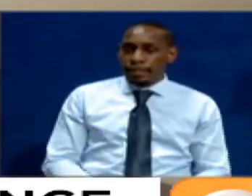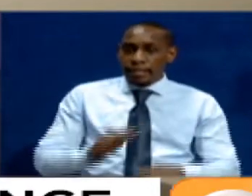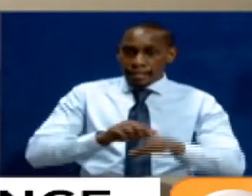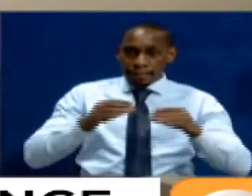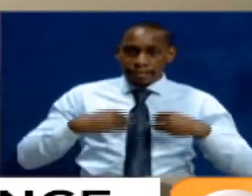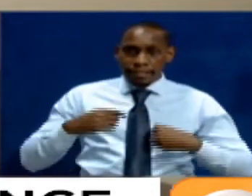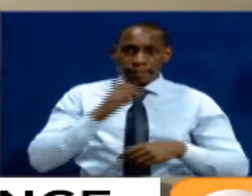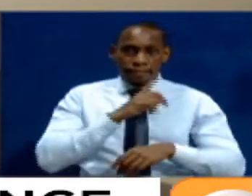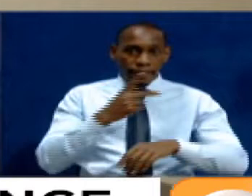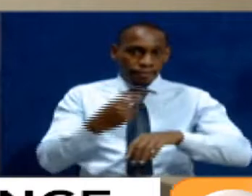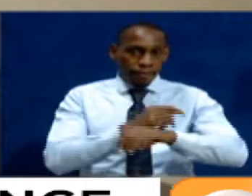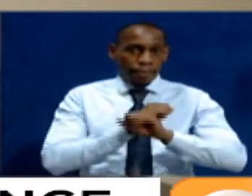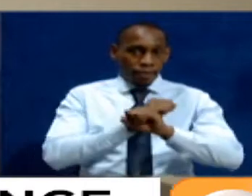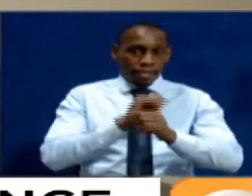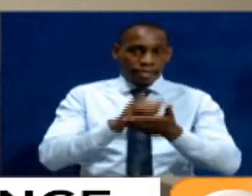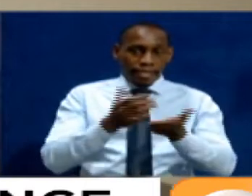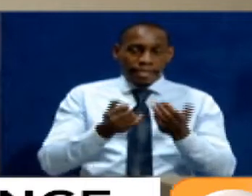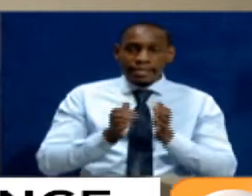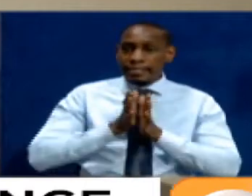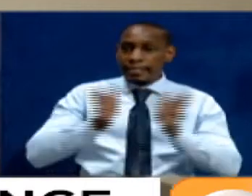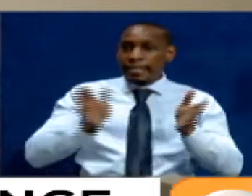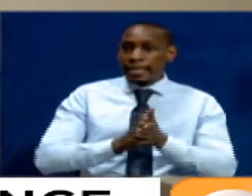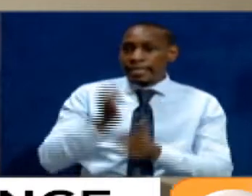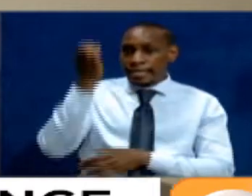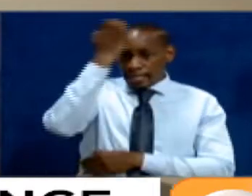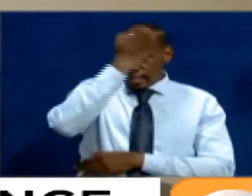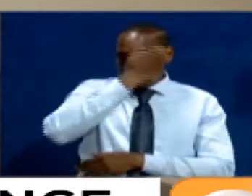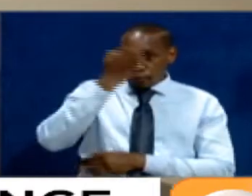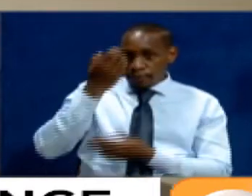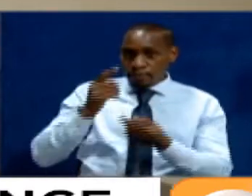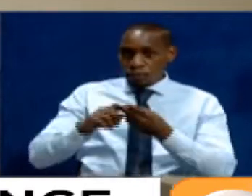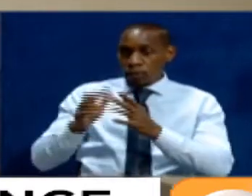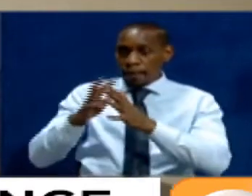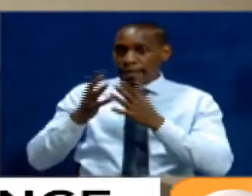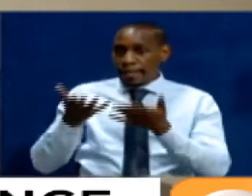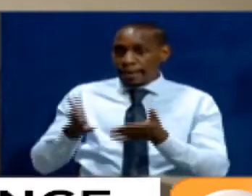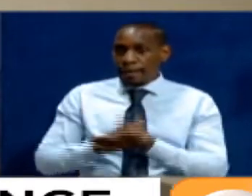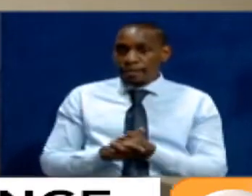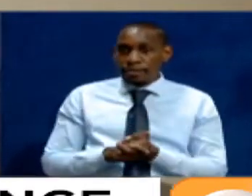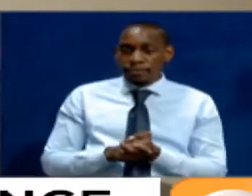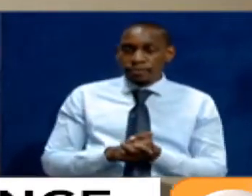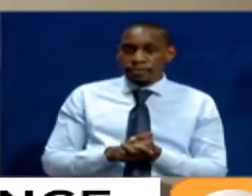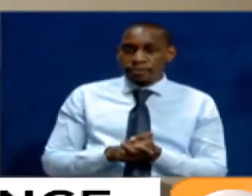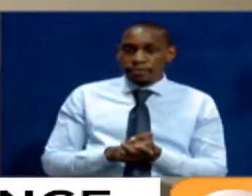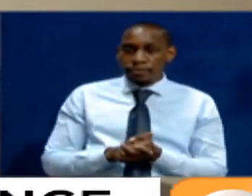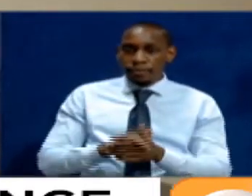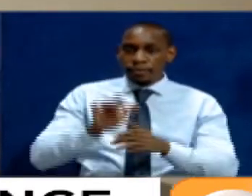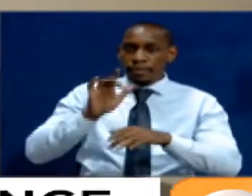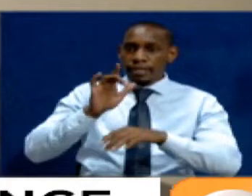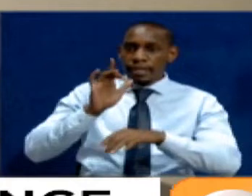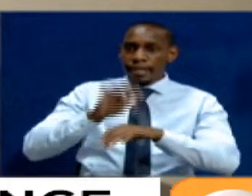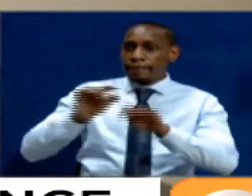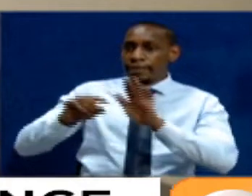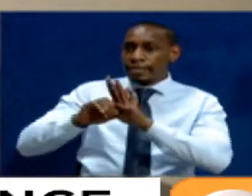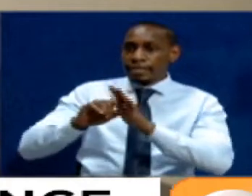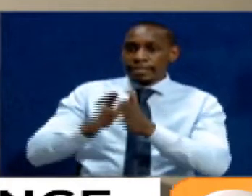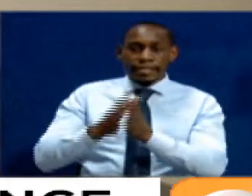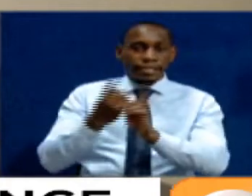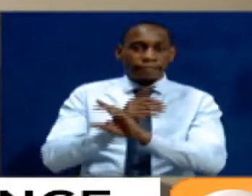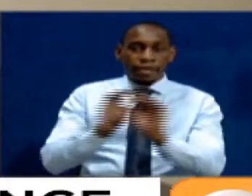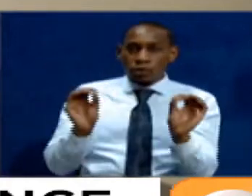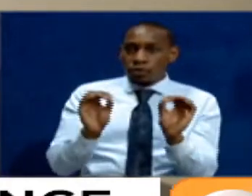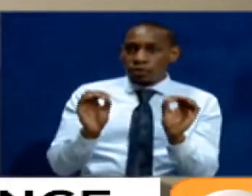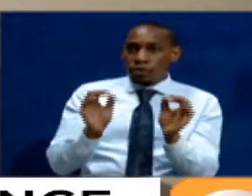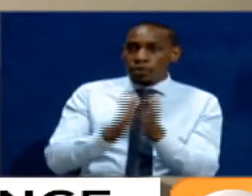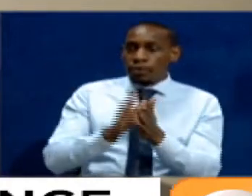protection that we need. So overall, Europe and here in the US, the prevalence of side effects is not any